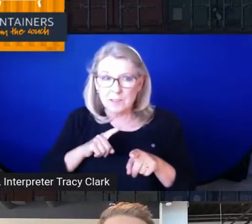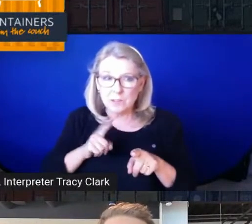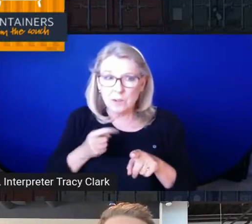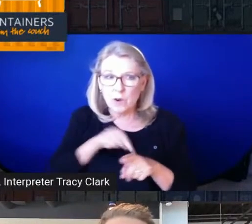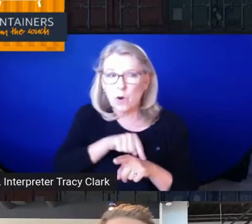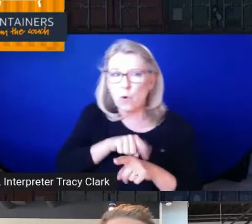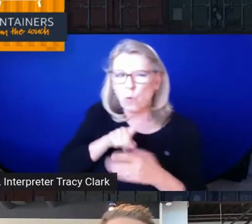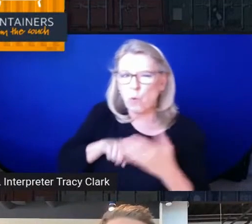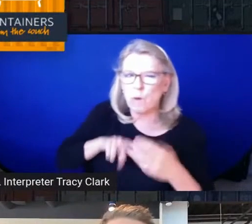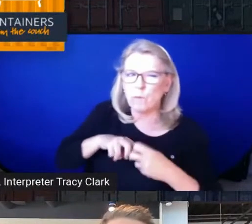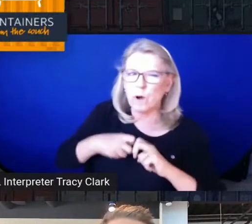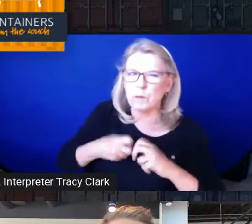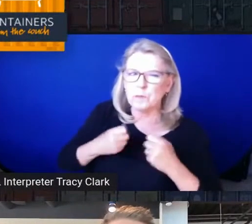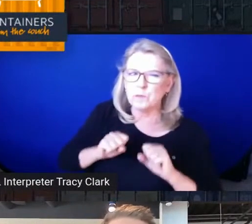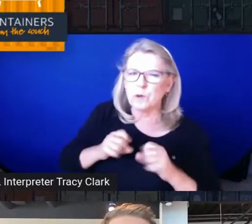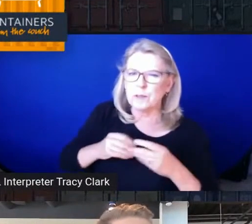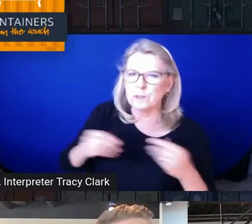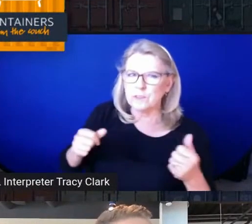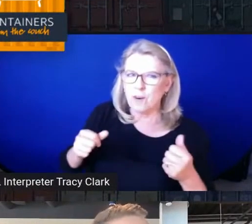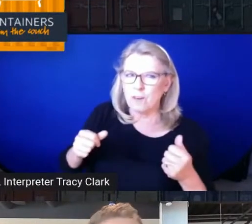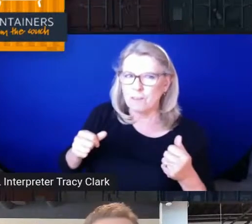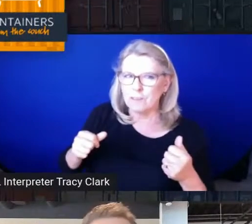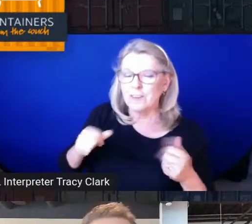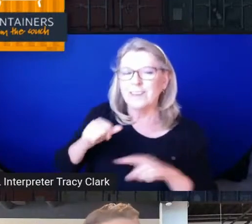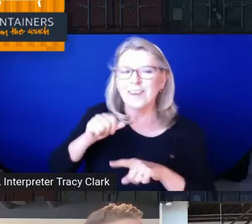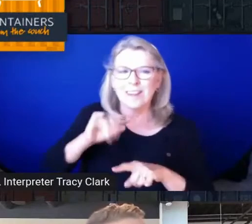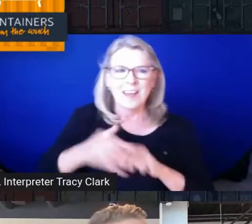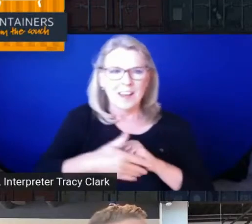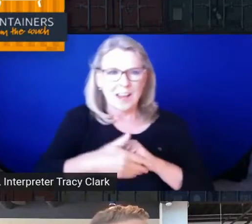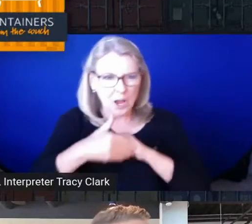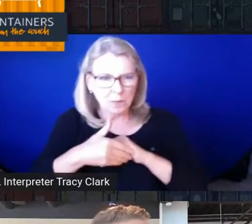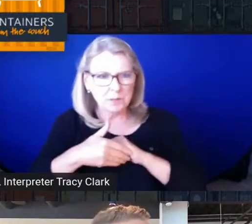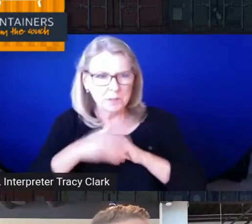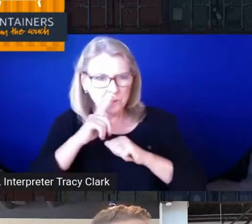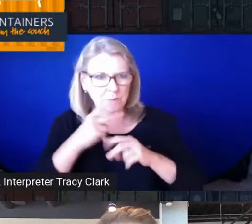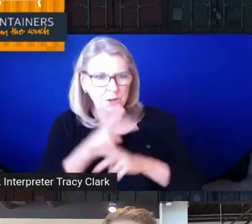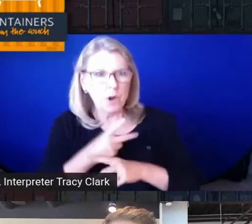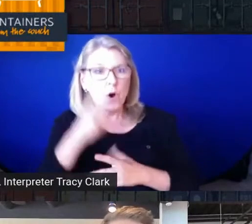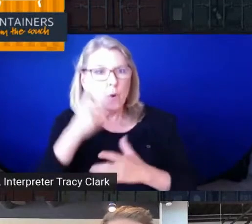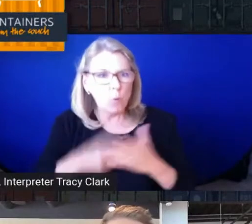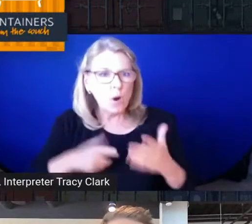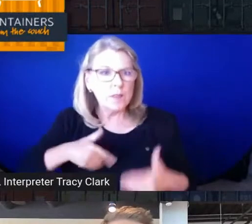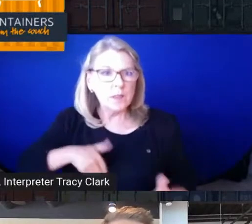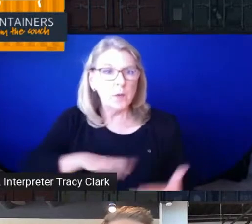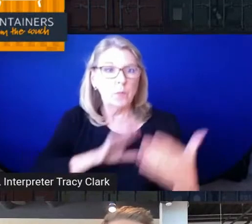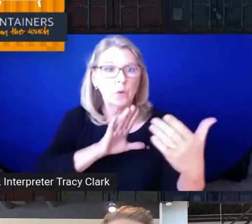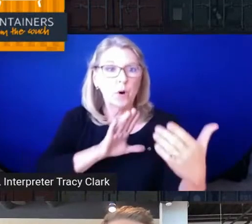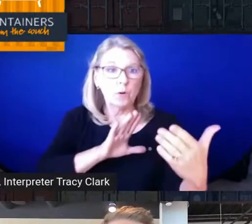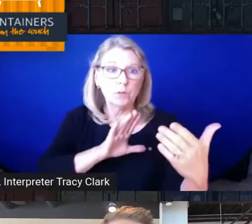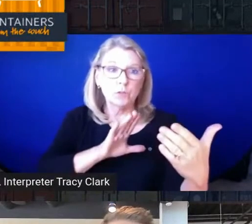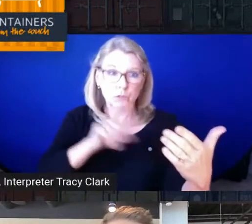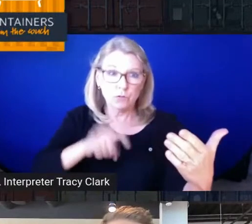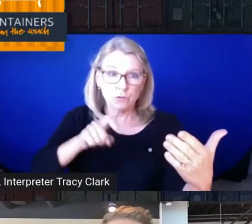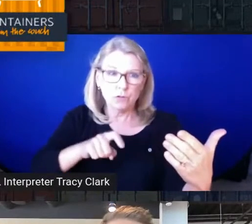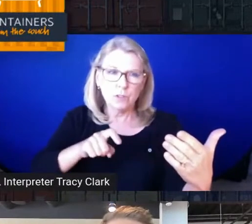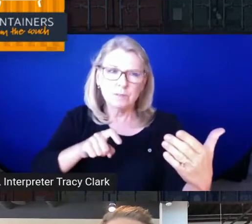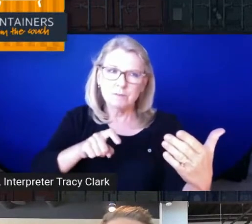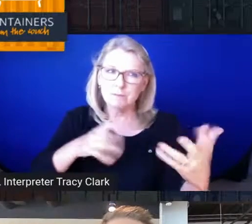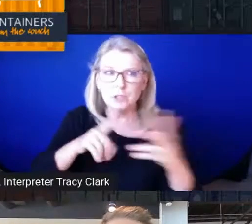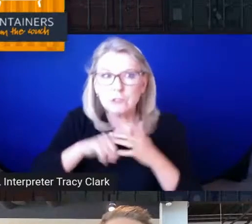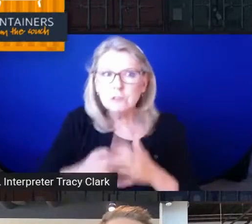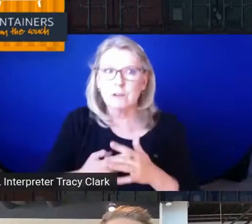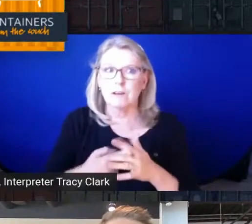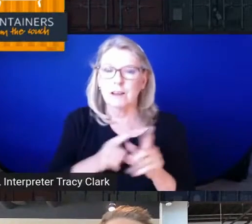helps really nail down exactly like what your approach should at least begin to look like. When you're looking at hybrid